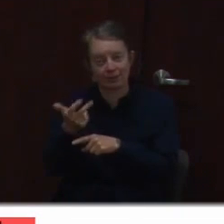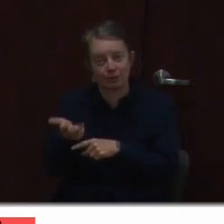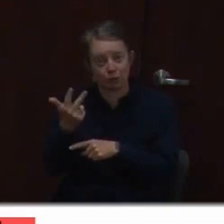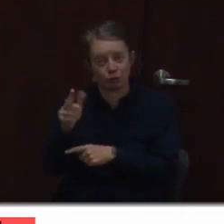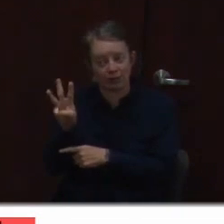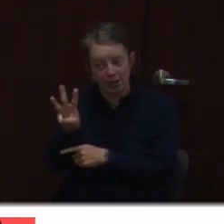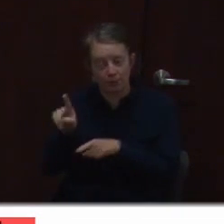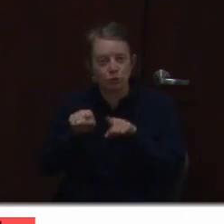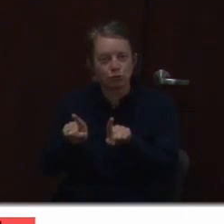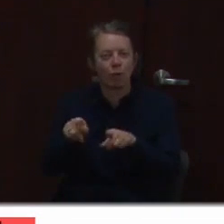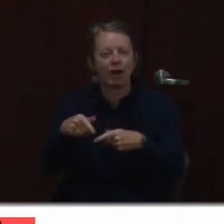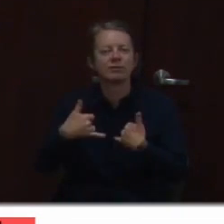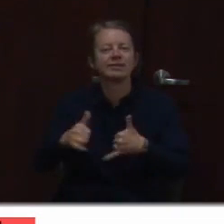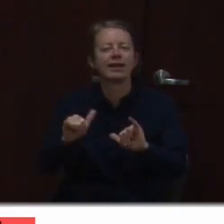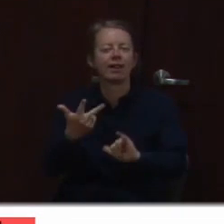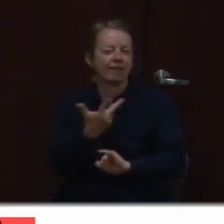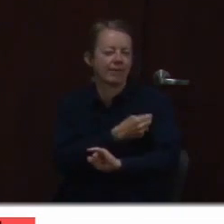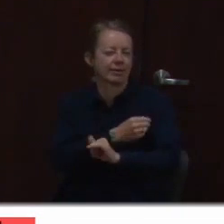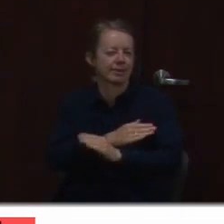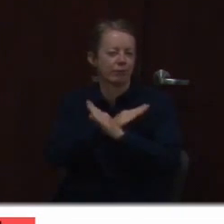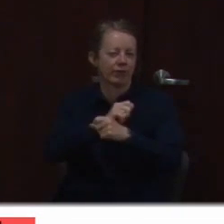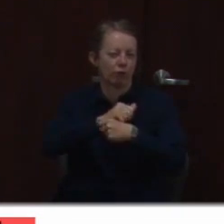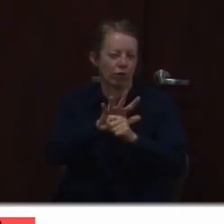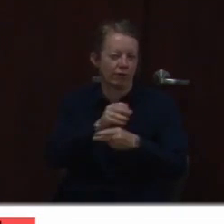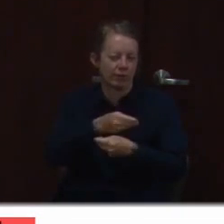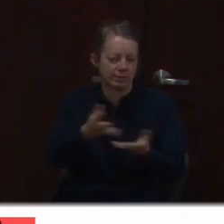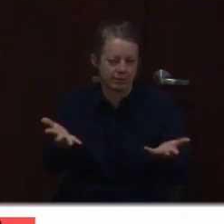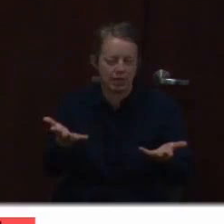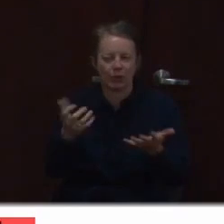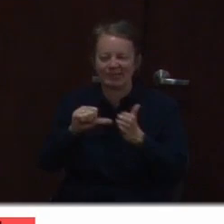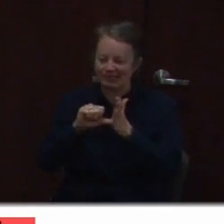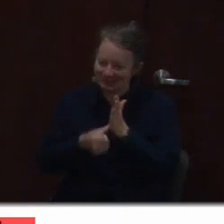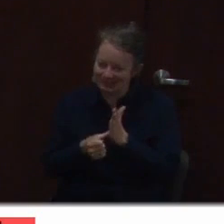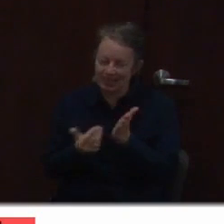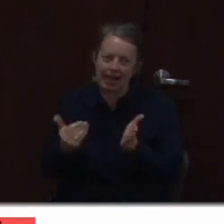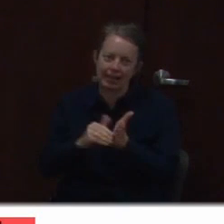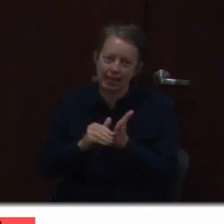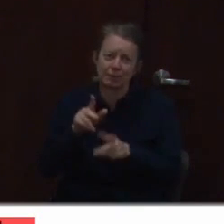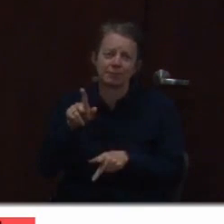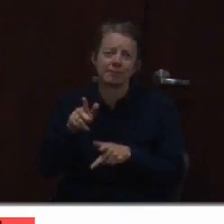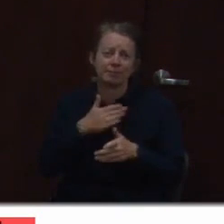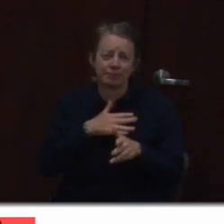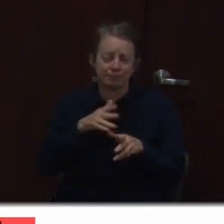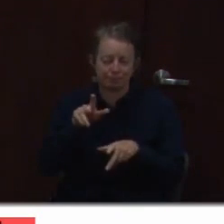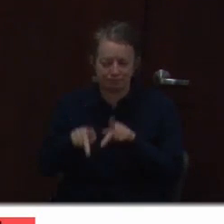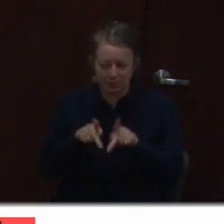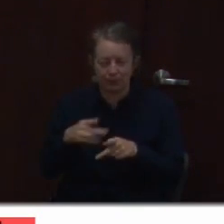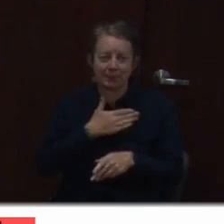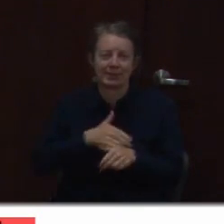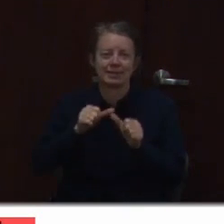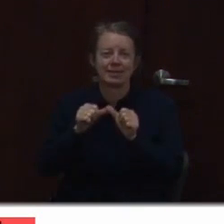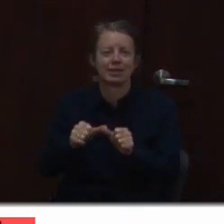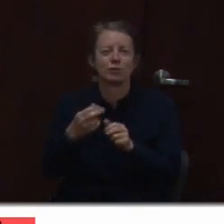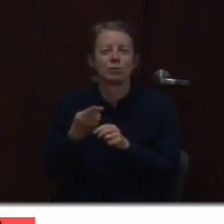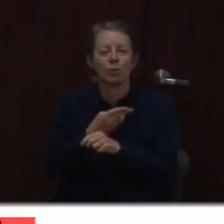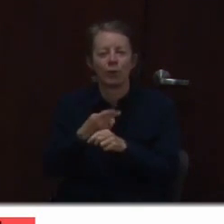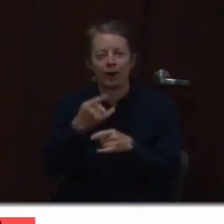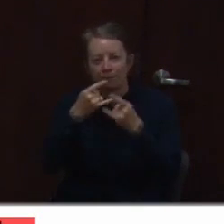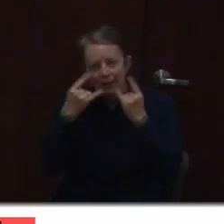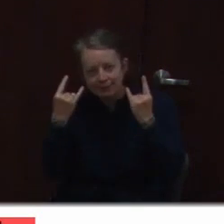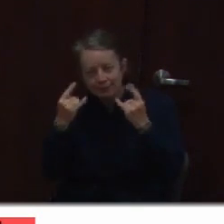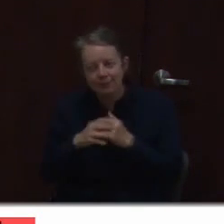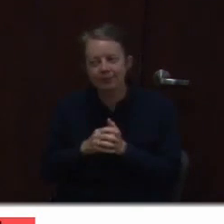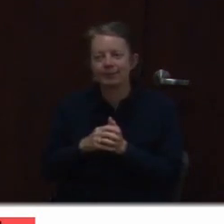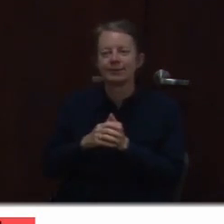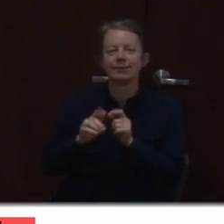that I put it out there that for folks to continue to wear their masks, continue to stay 6 feet apart, continue to wash your hands, and limit